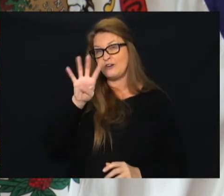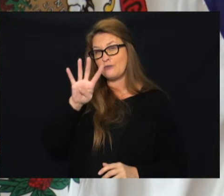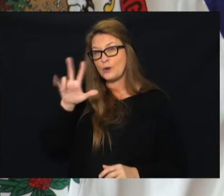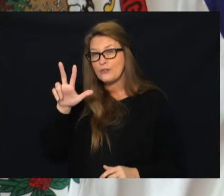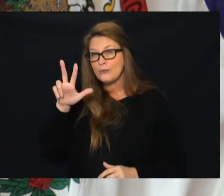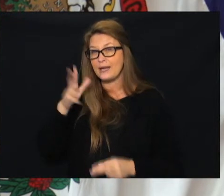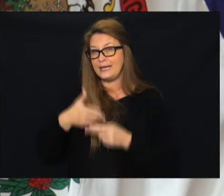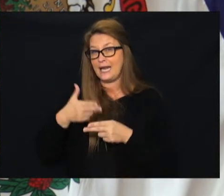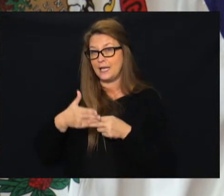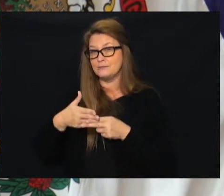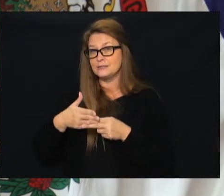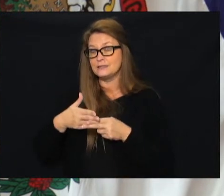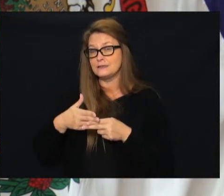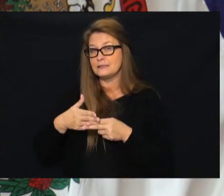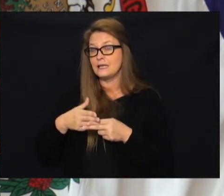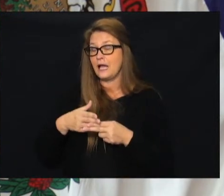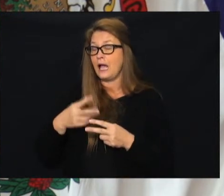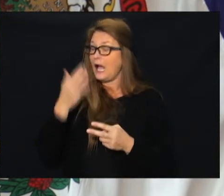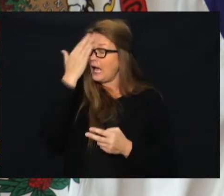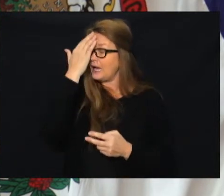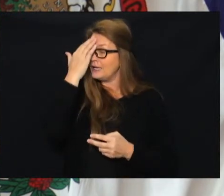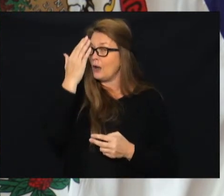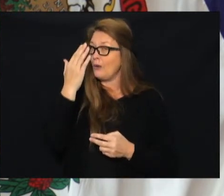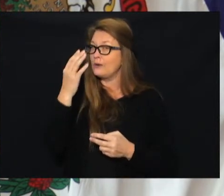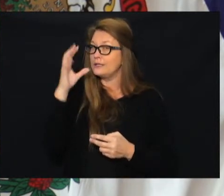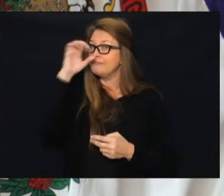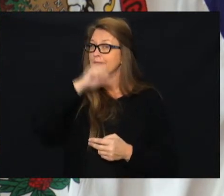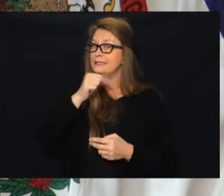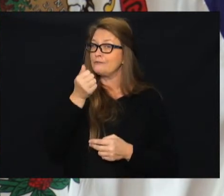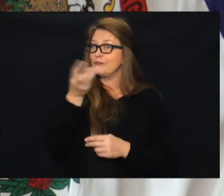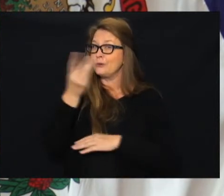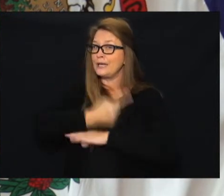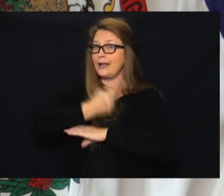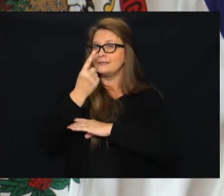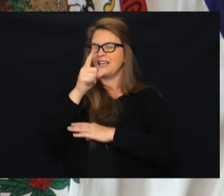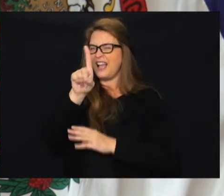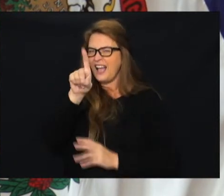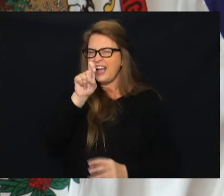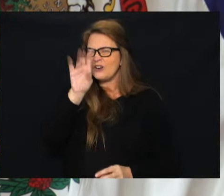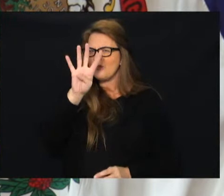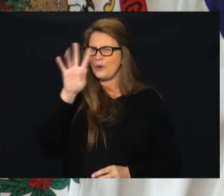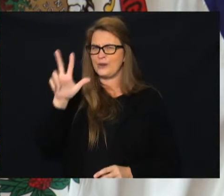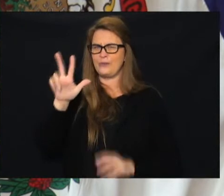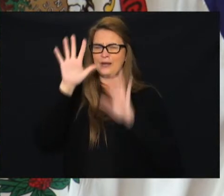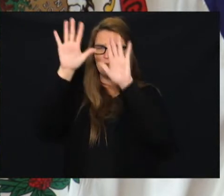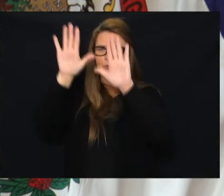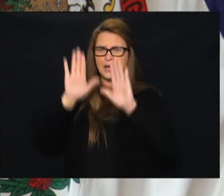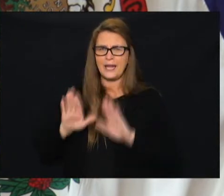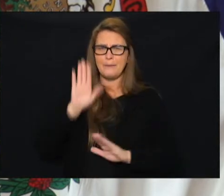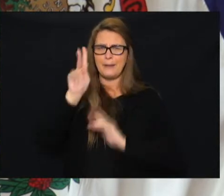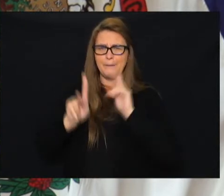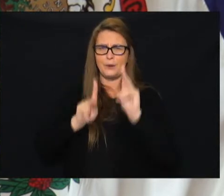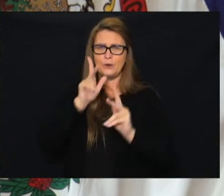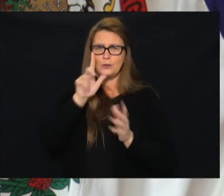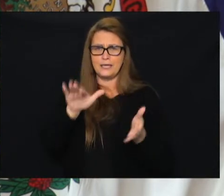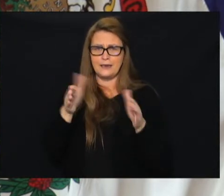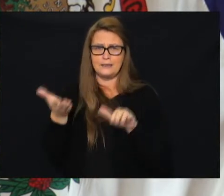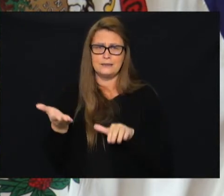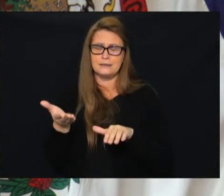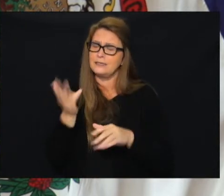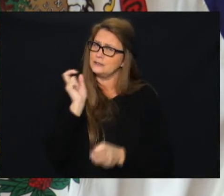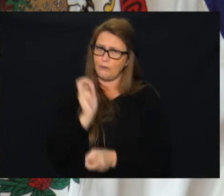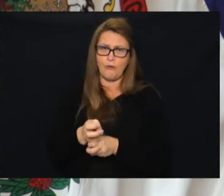know it's been a few days since I've been here, but 143 great people we lost. And it is